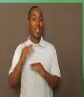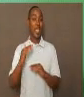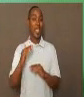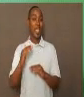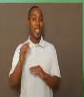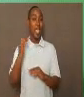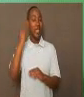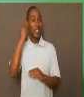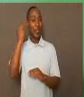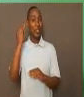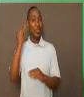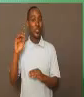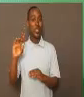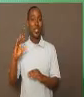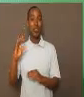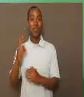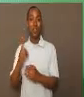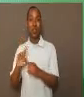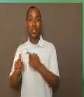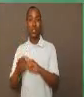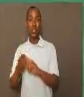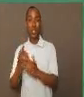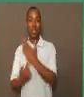your ideas with the other students.